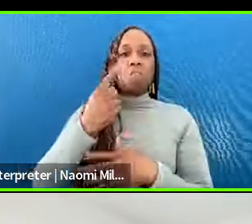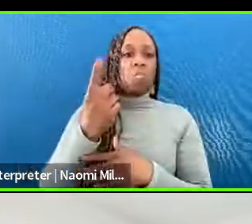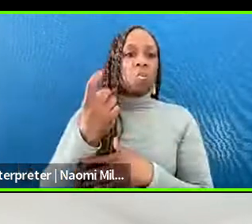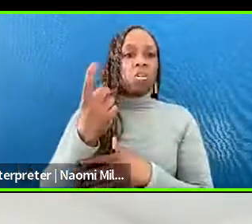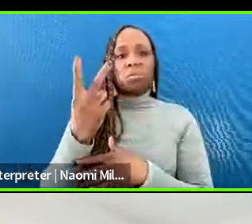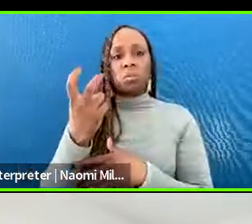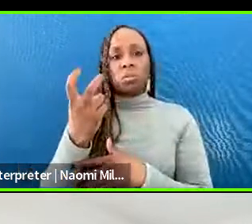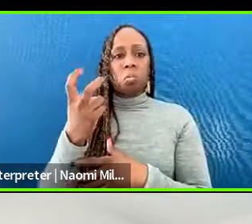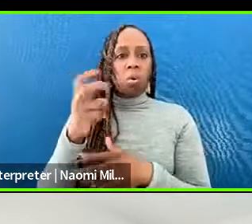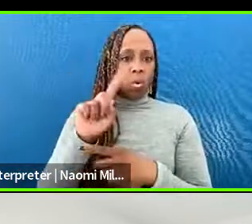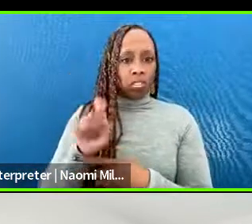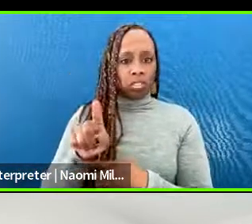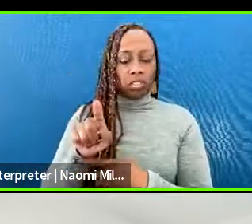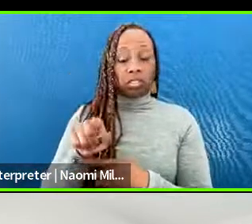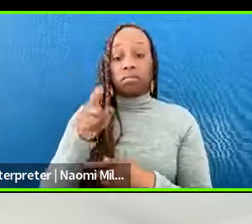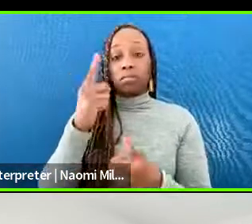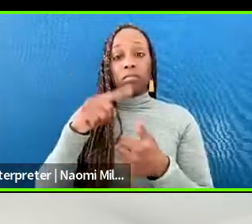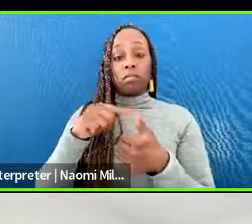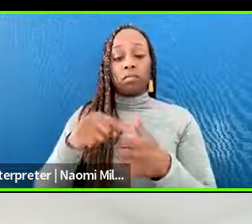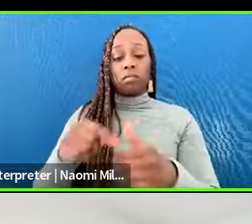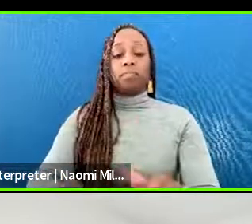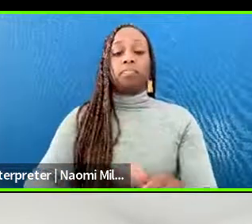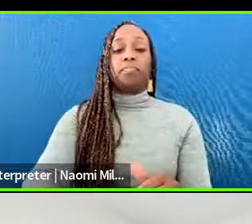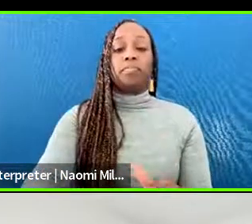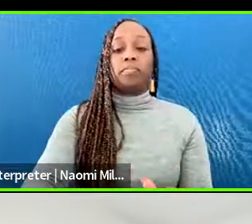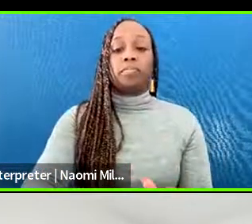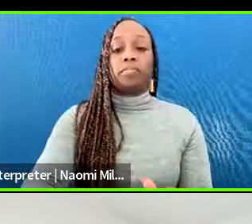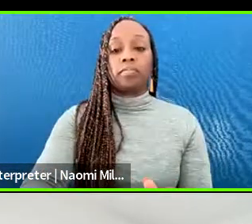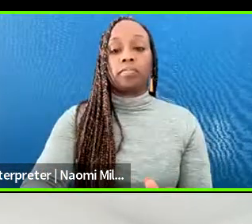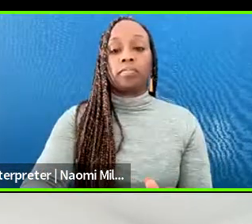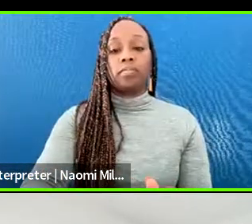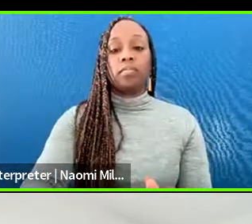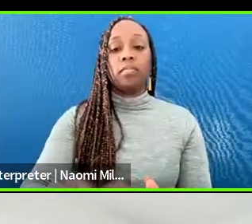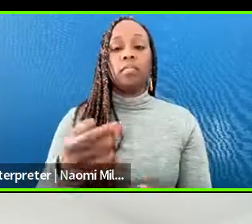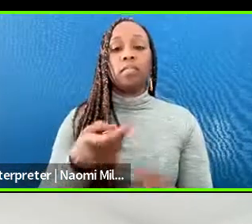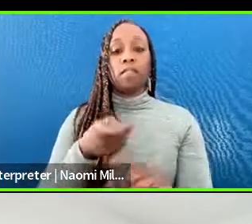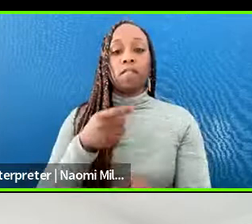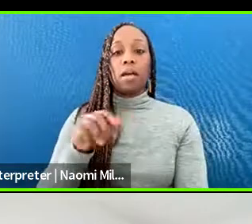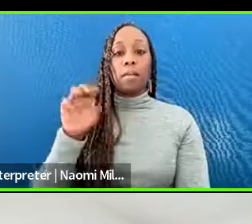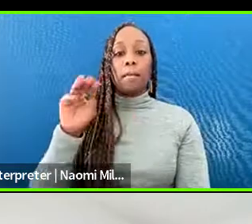questions. And this one comes from Meghna Mukherjee. That's